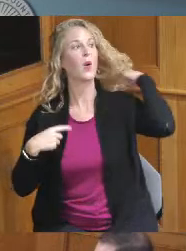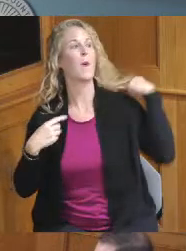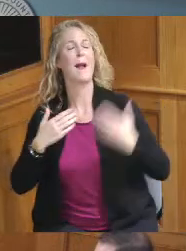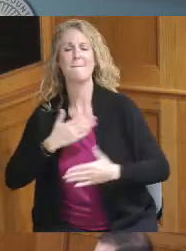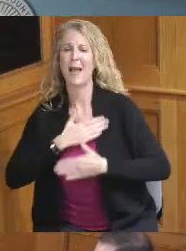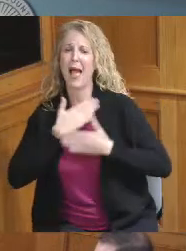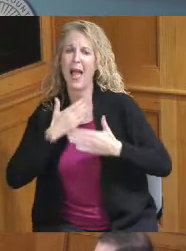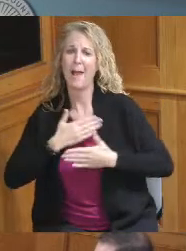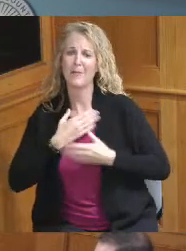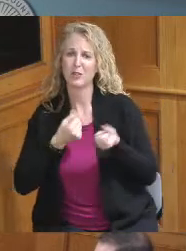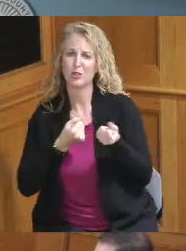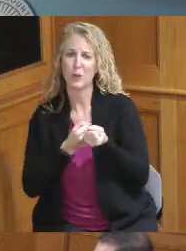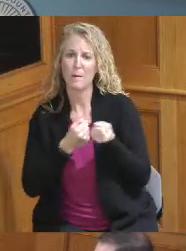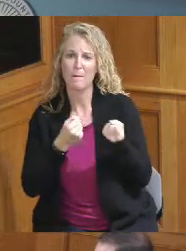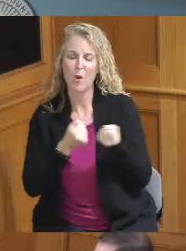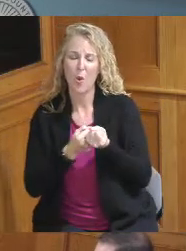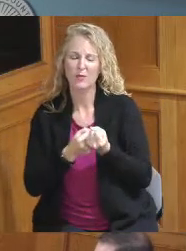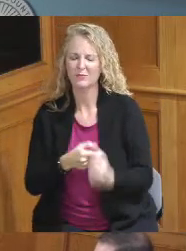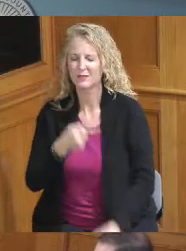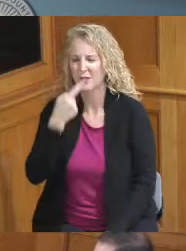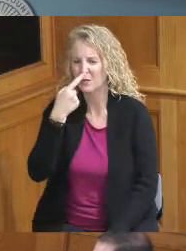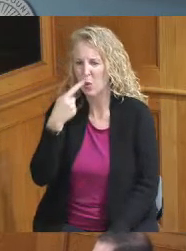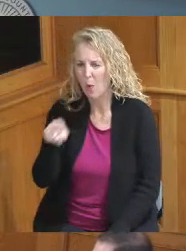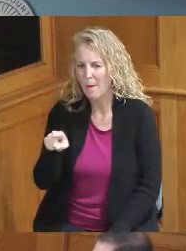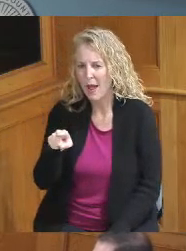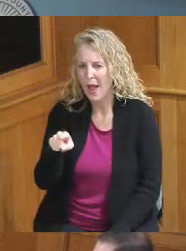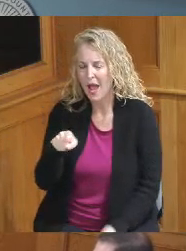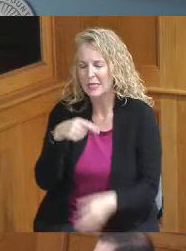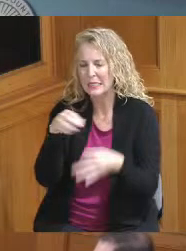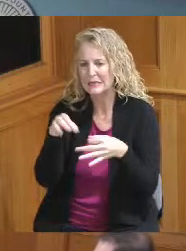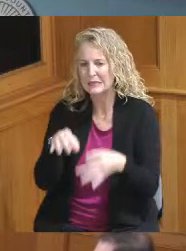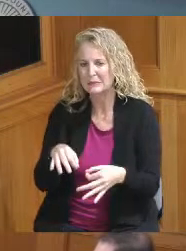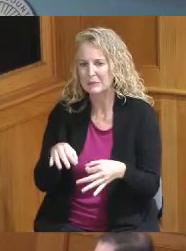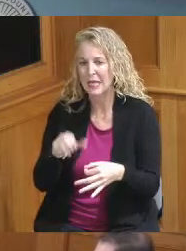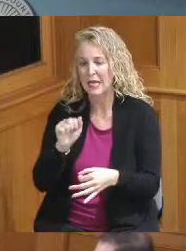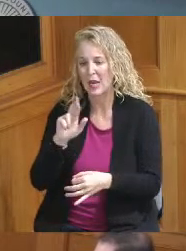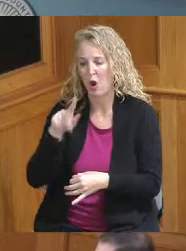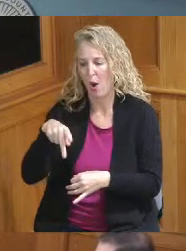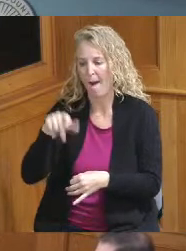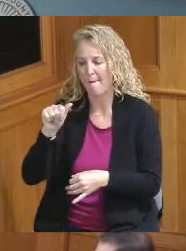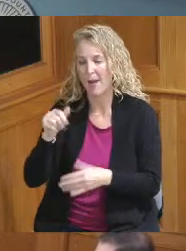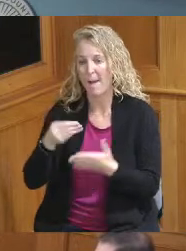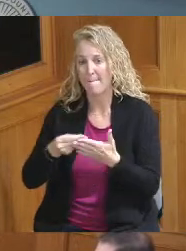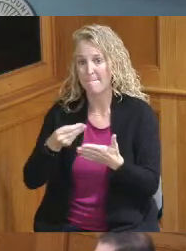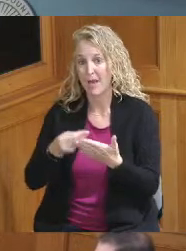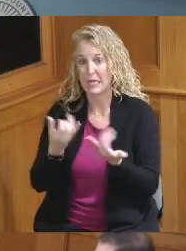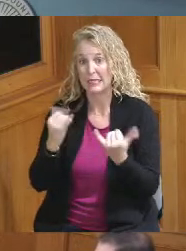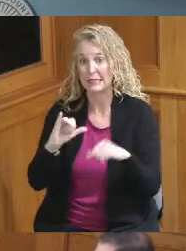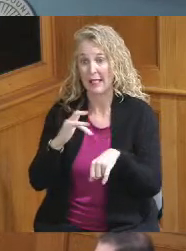this. Sarah, can you remind us how much ARPA money is